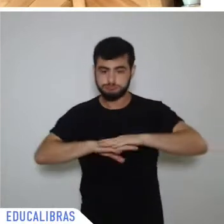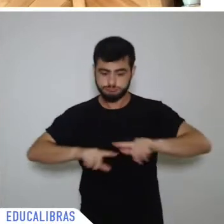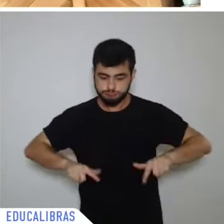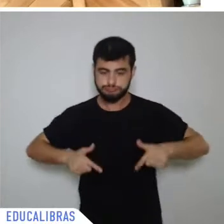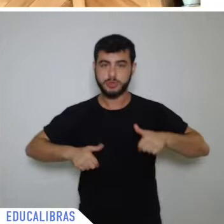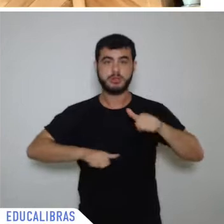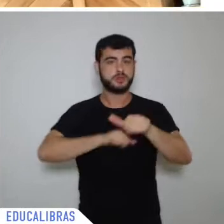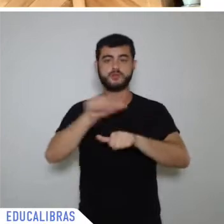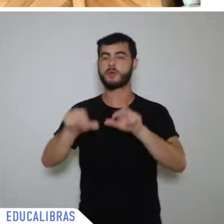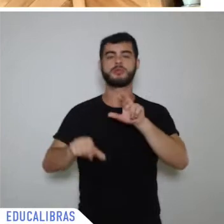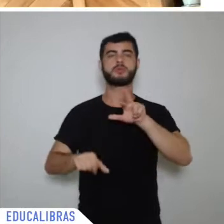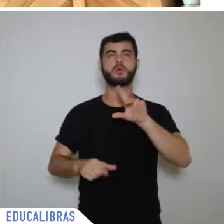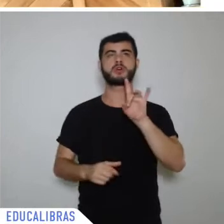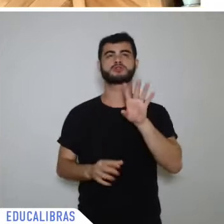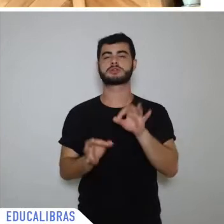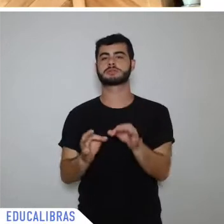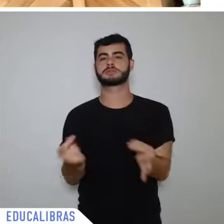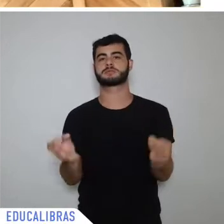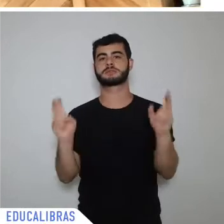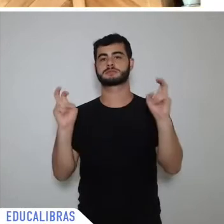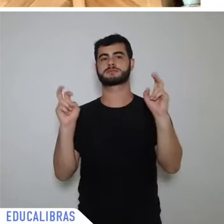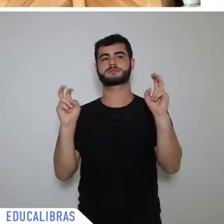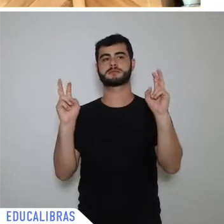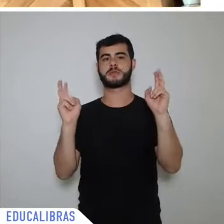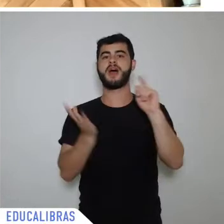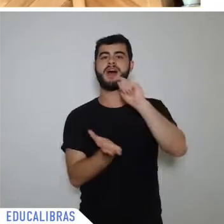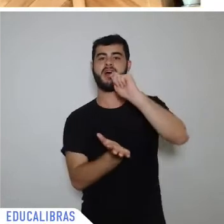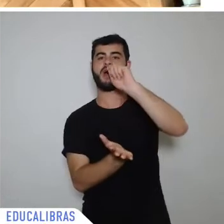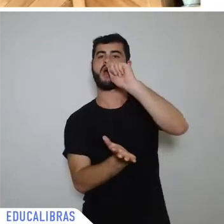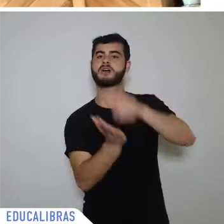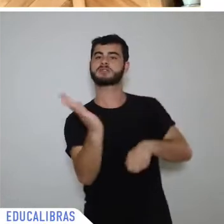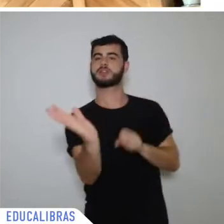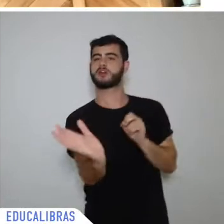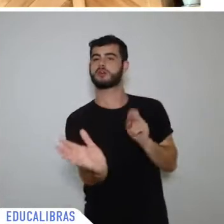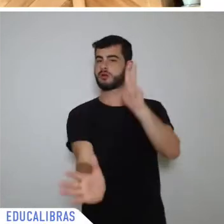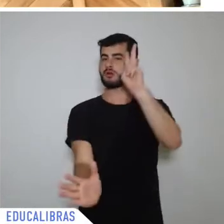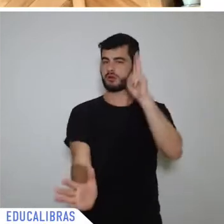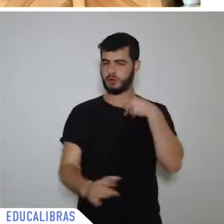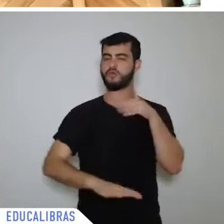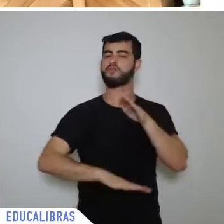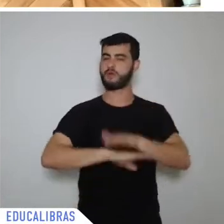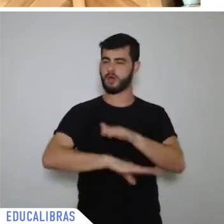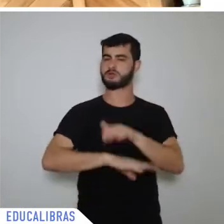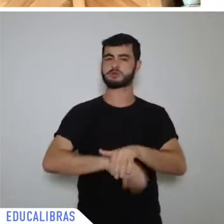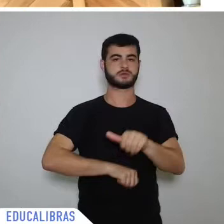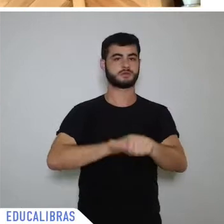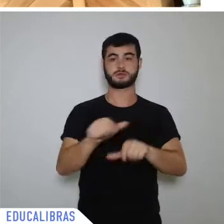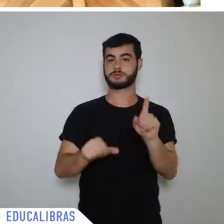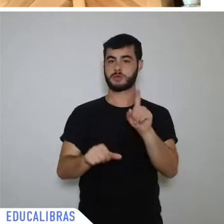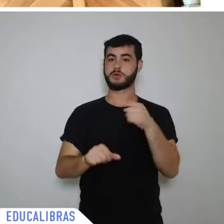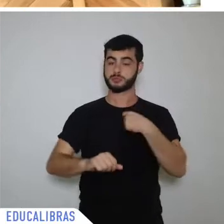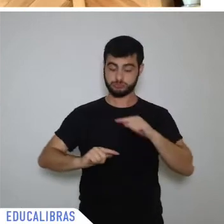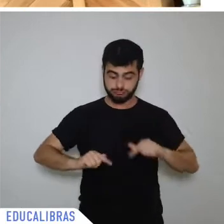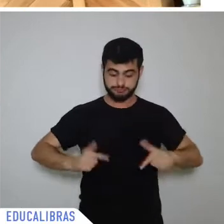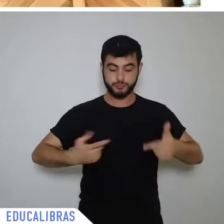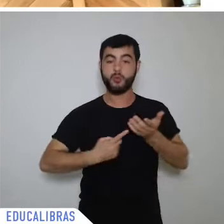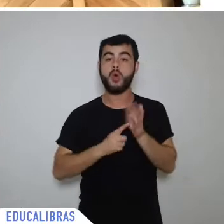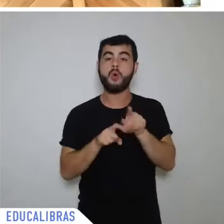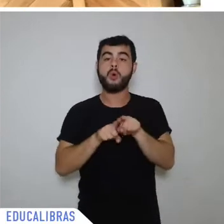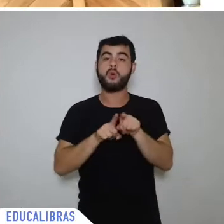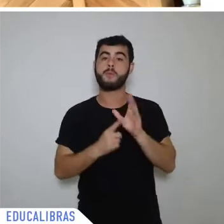of transforming, instead of just saying, I can be part of this transformation, I need